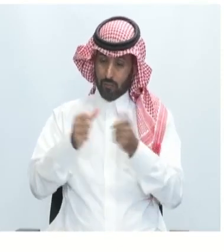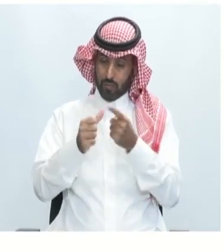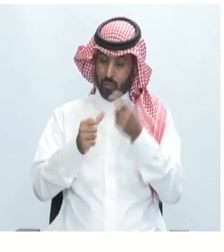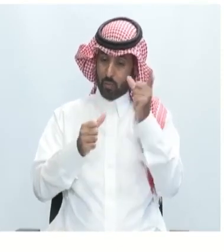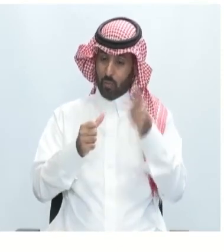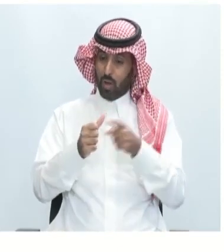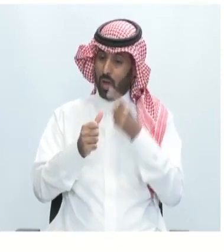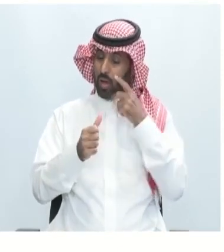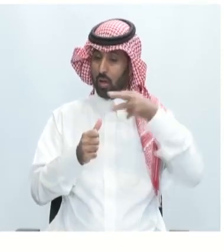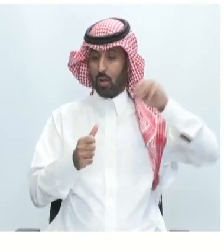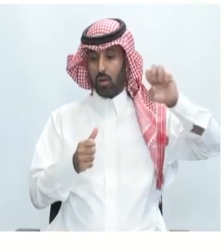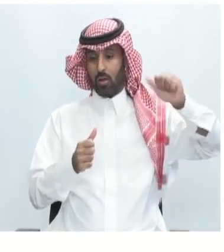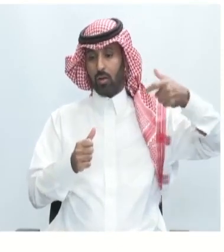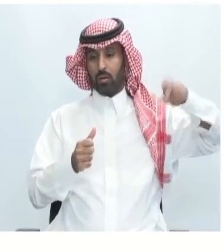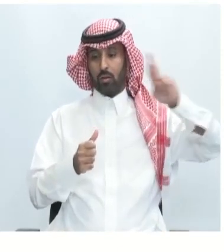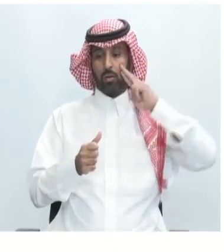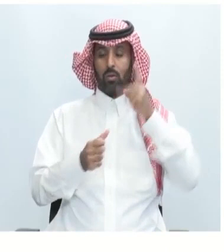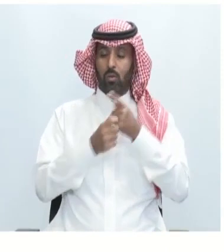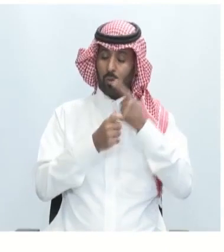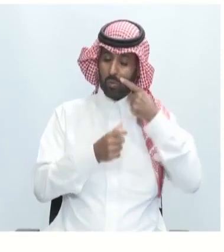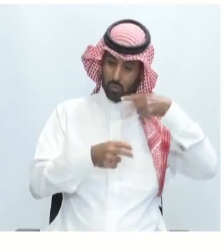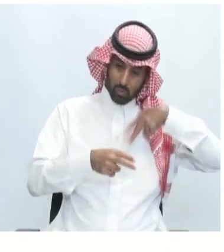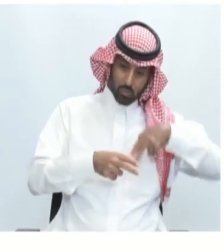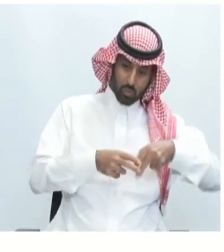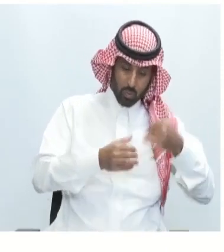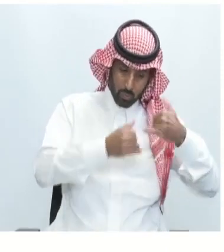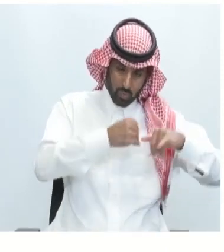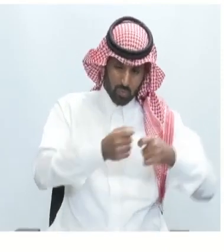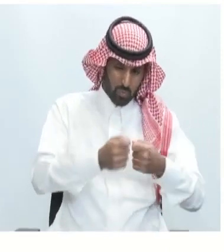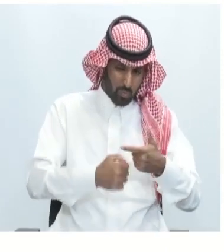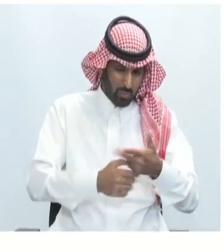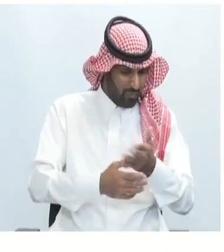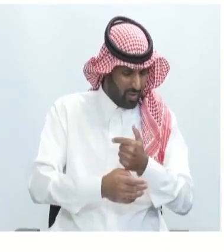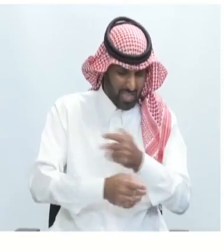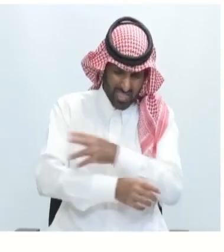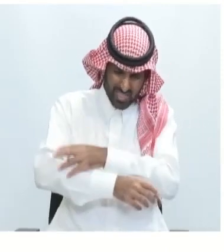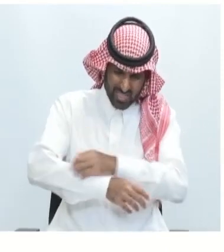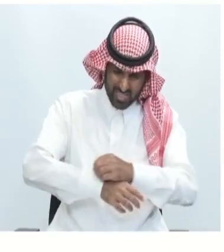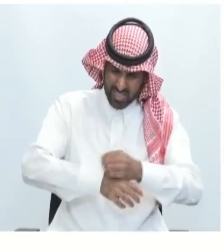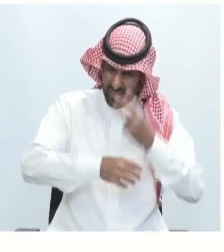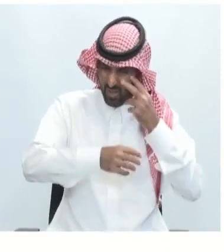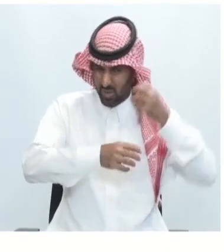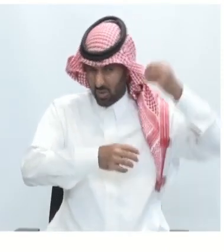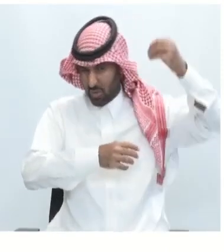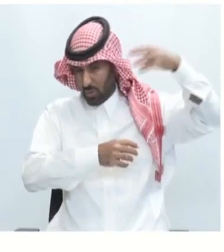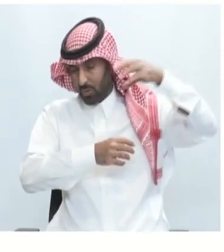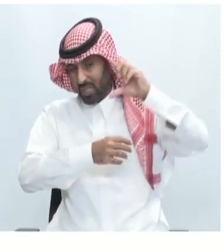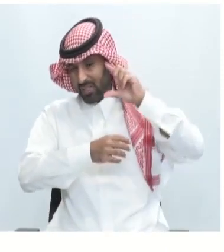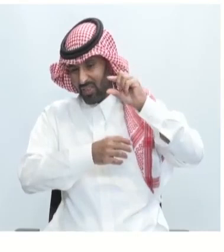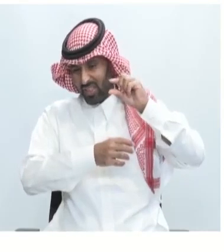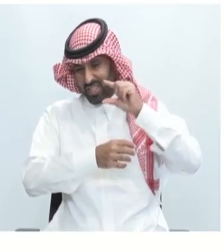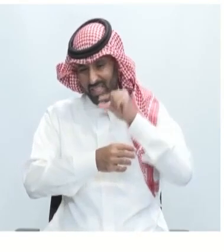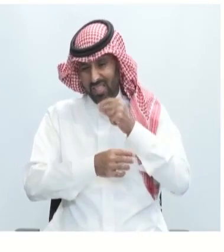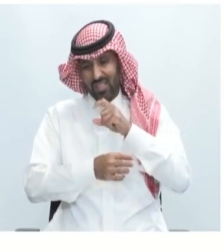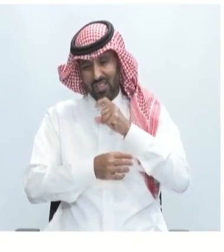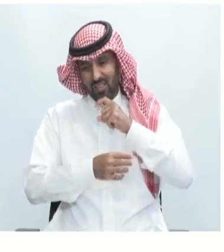one, Marco was walking down a poorly lit street, which means the lights are low. The second